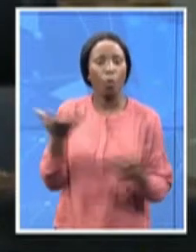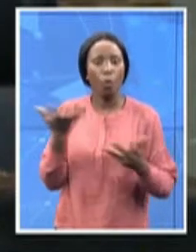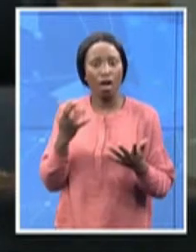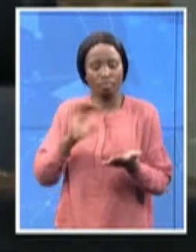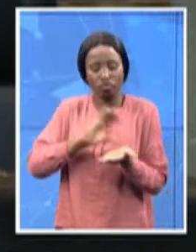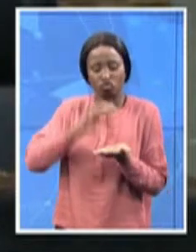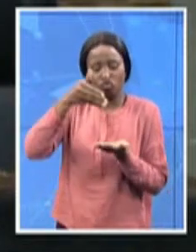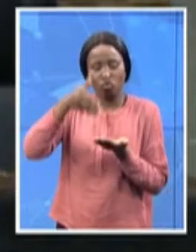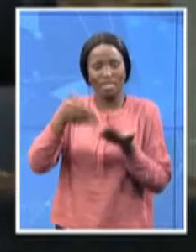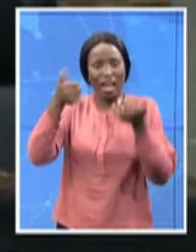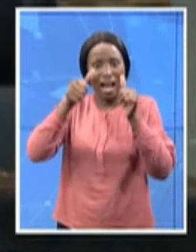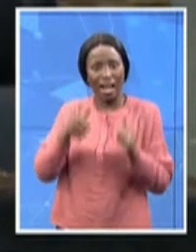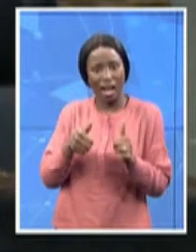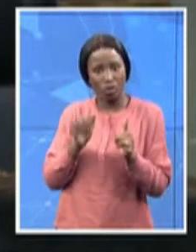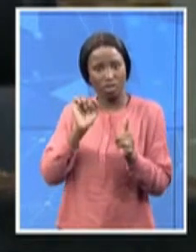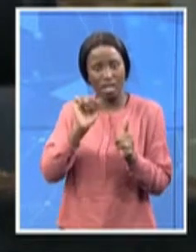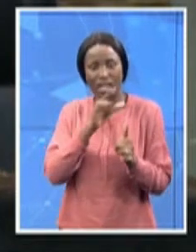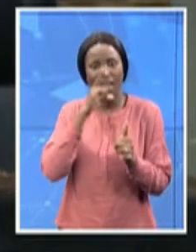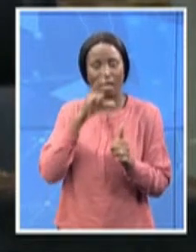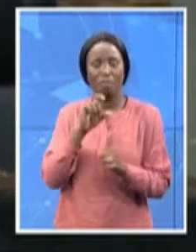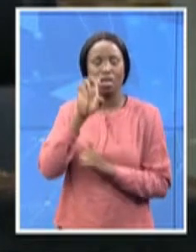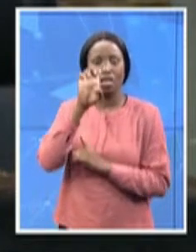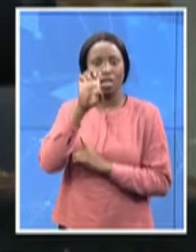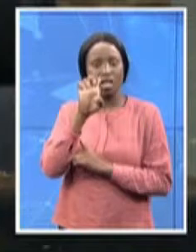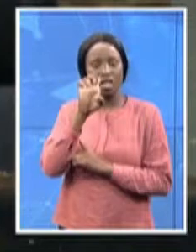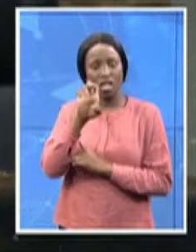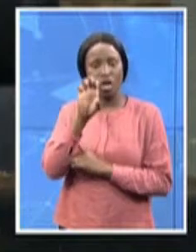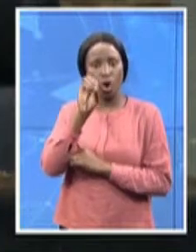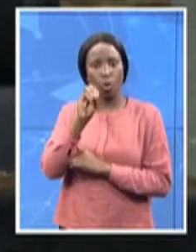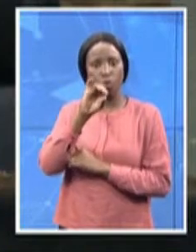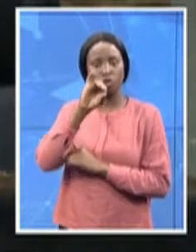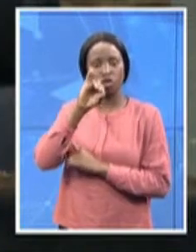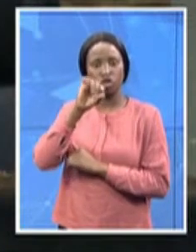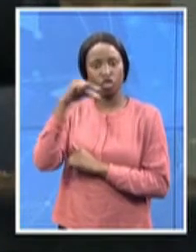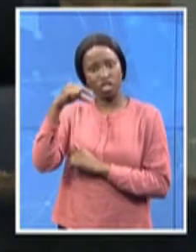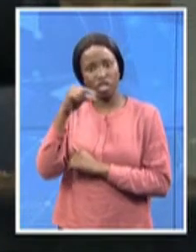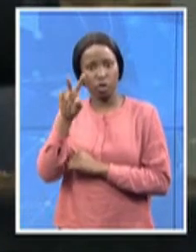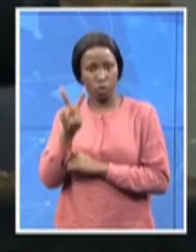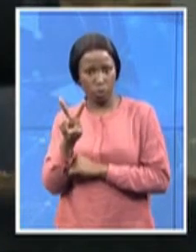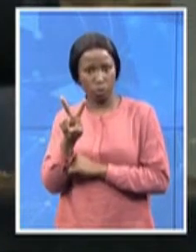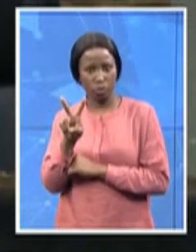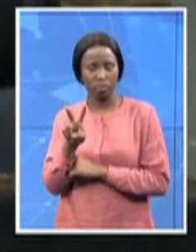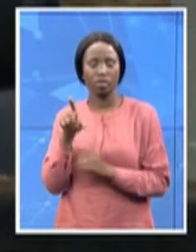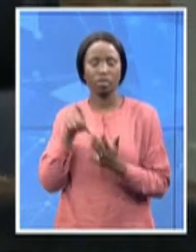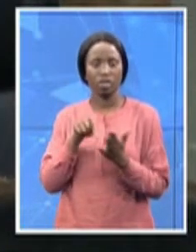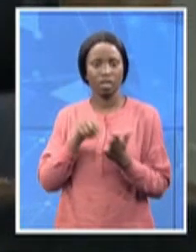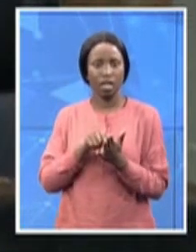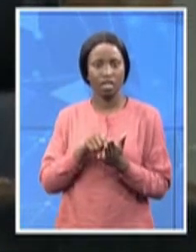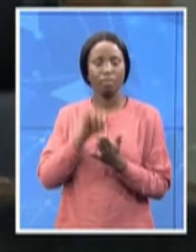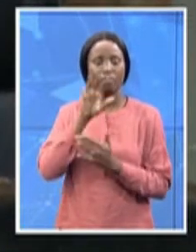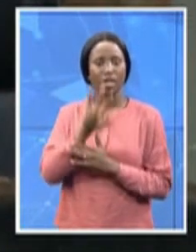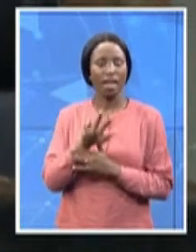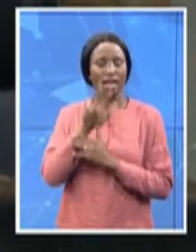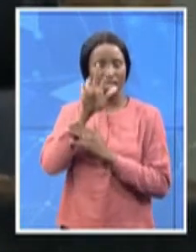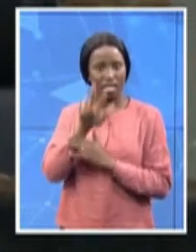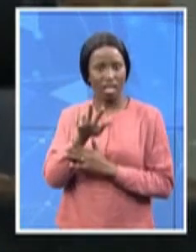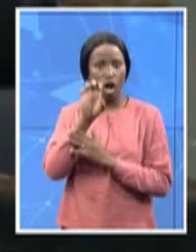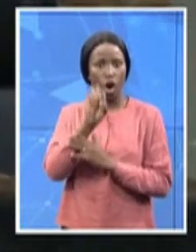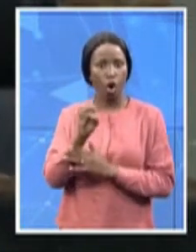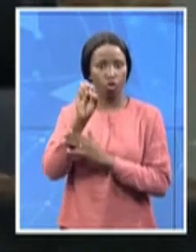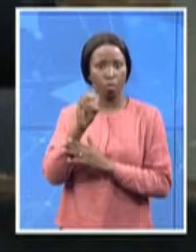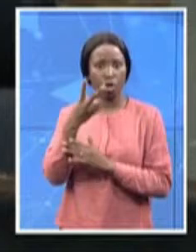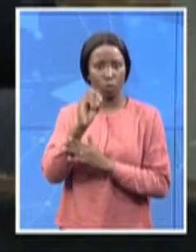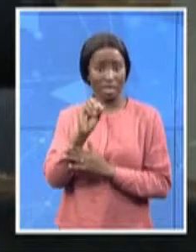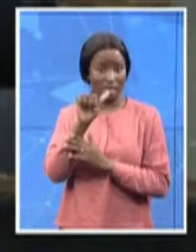EFG2 on 18 October 2017. It was alleged that the